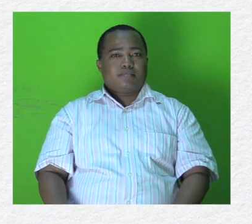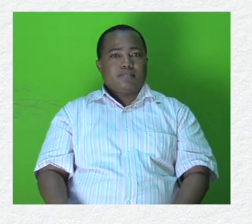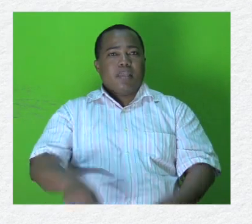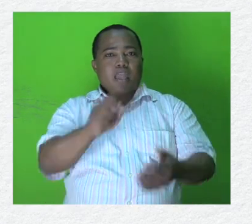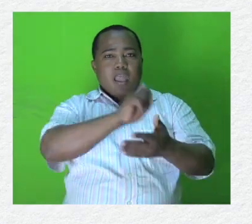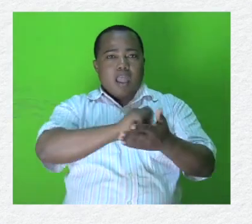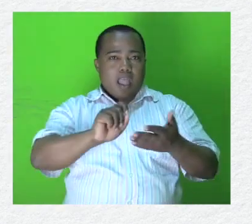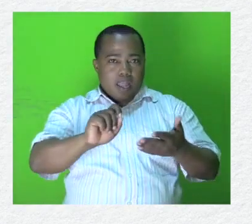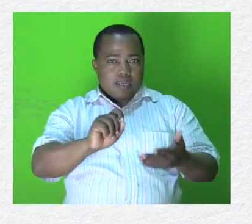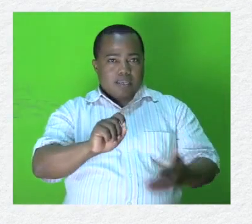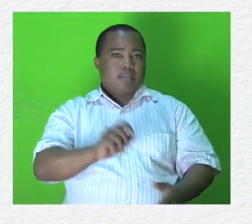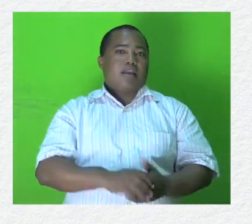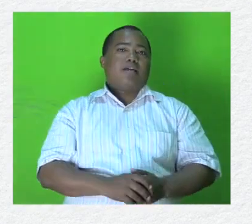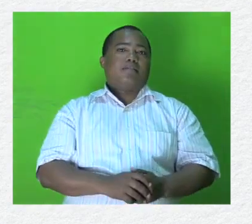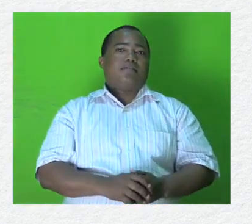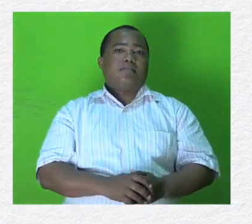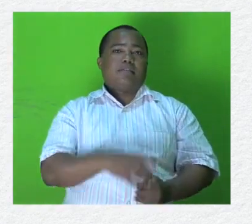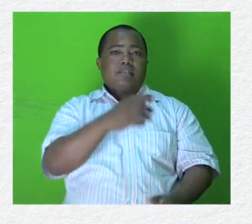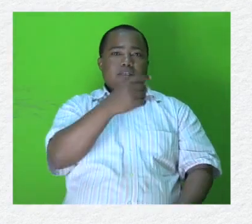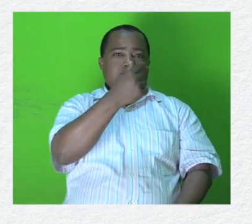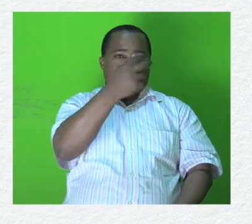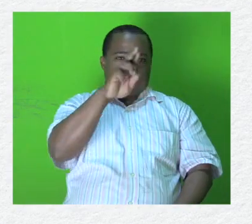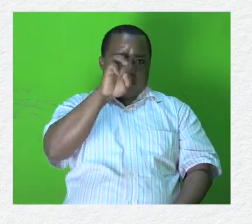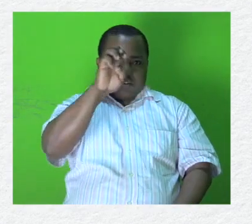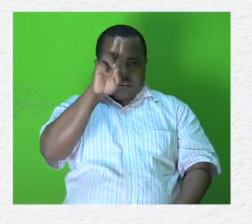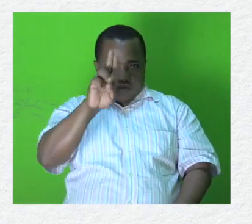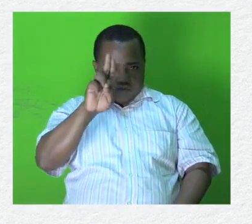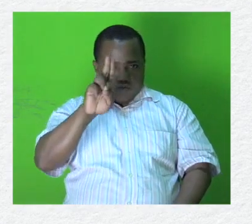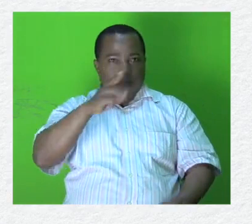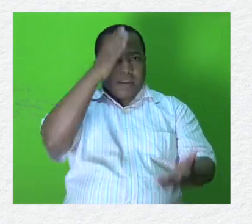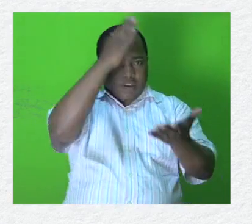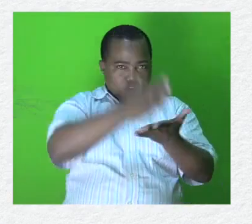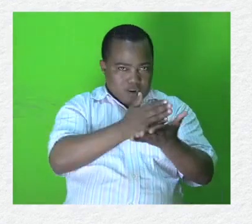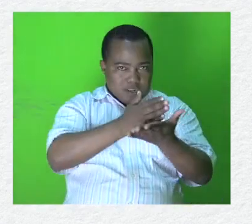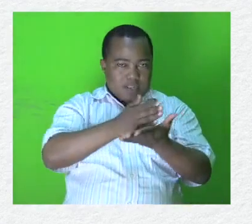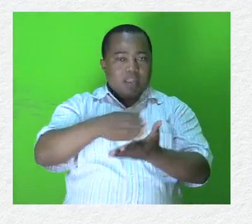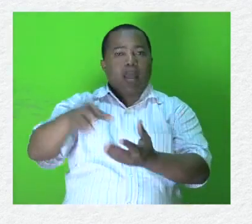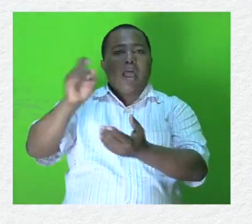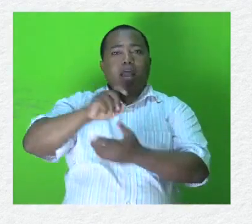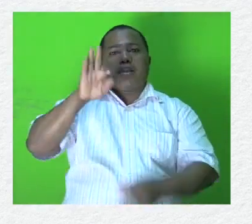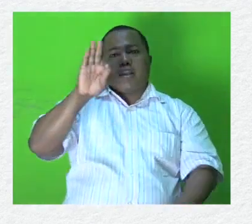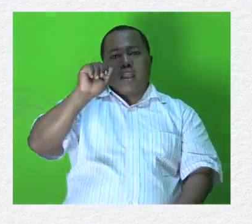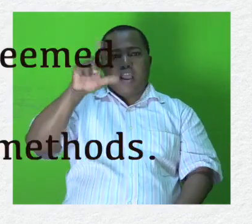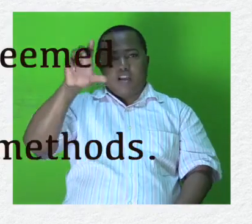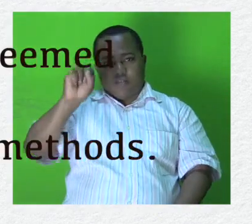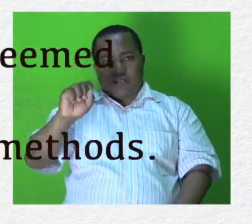Write true for the correct and false for incorrect statement.